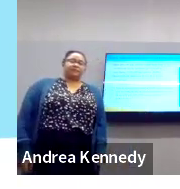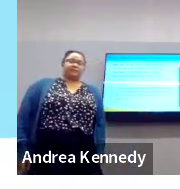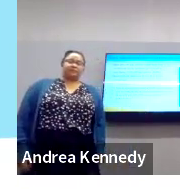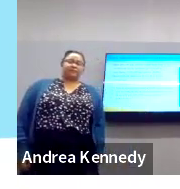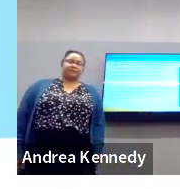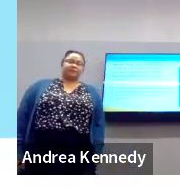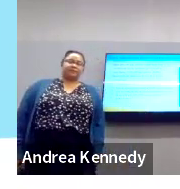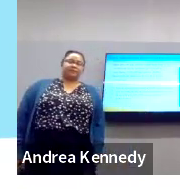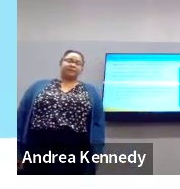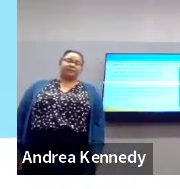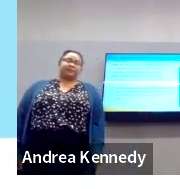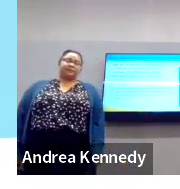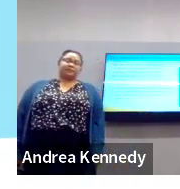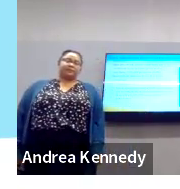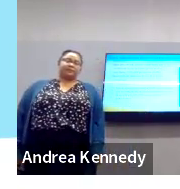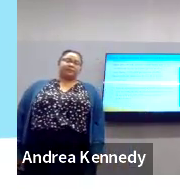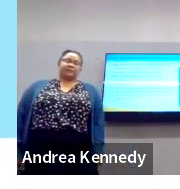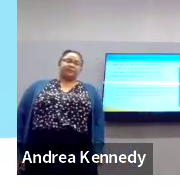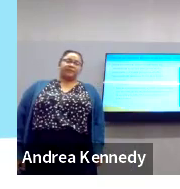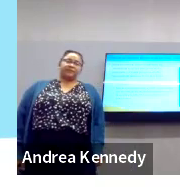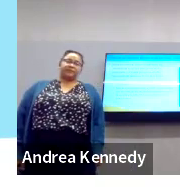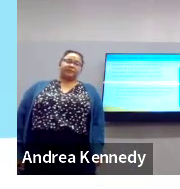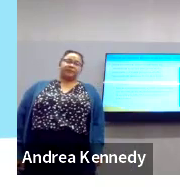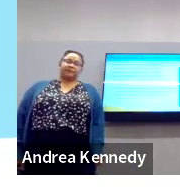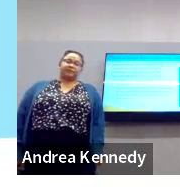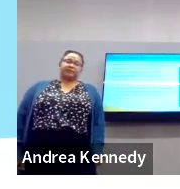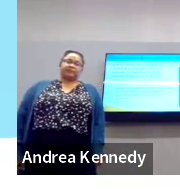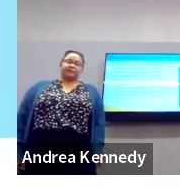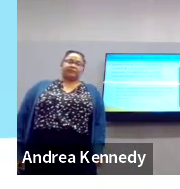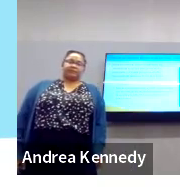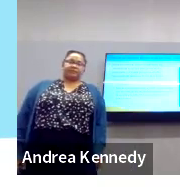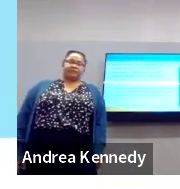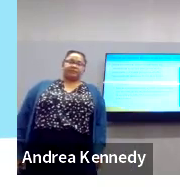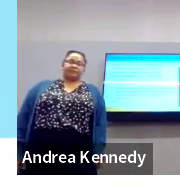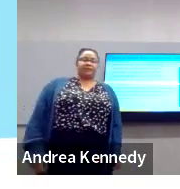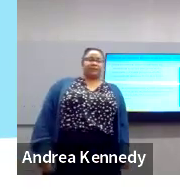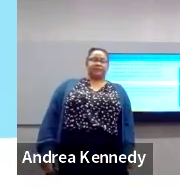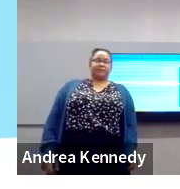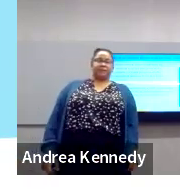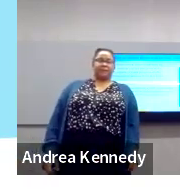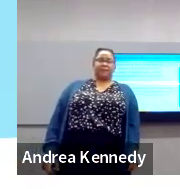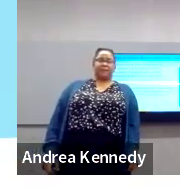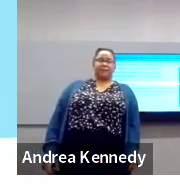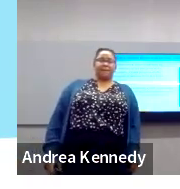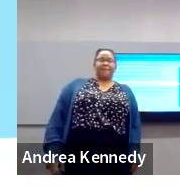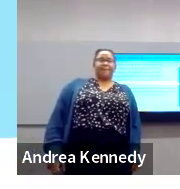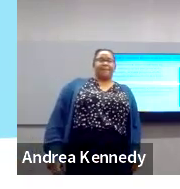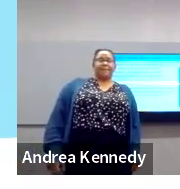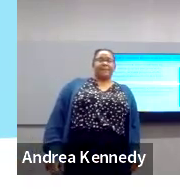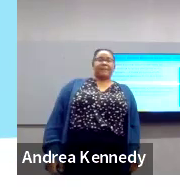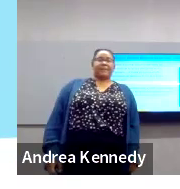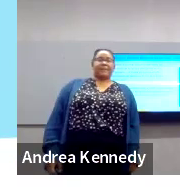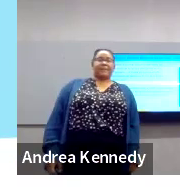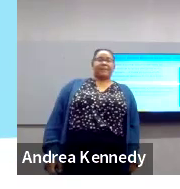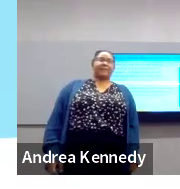Vamos a empezar hablando sobre el proceso de la petición de ajuste de servicios públicos. Muchos de los inquilinos que viven aquí en Mountain View pagan